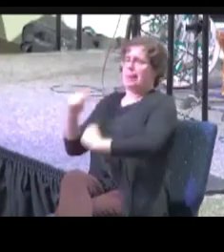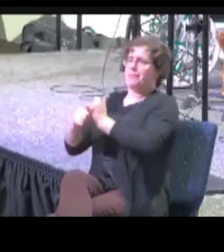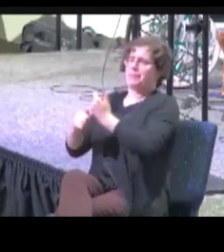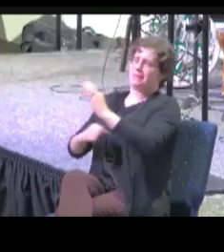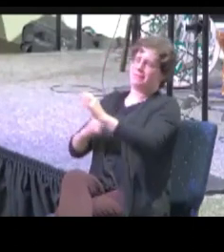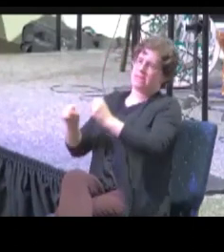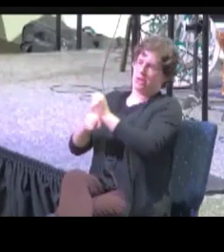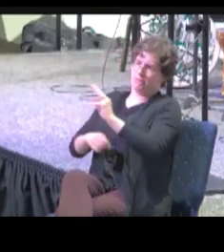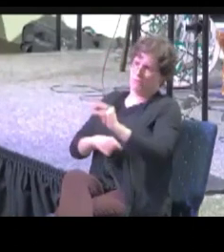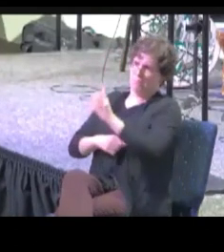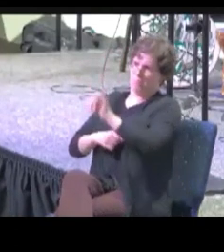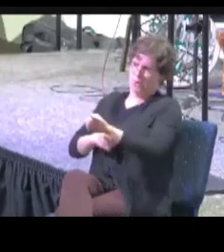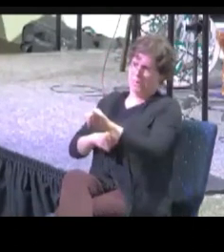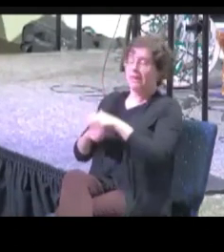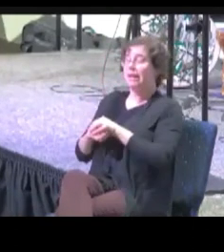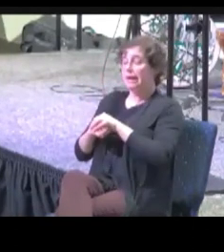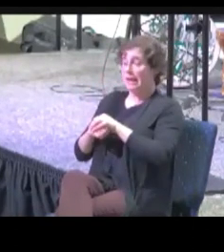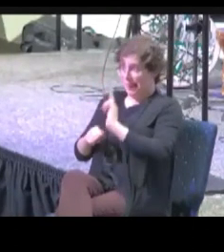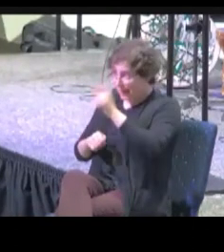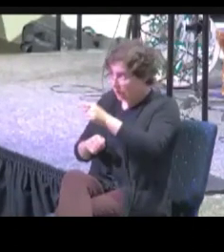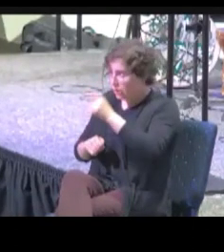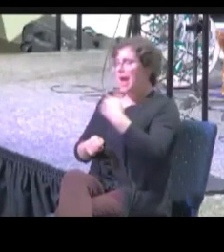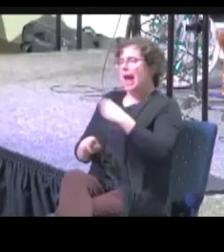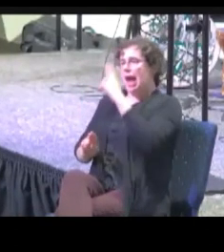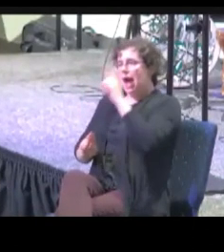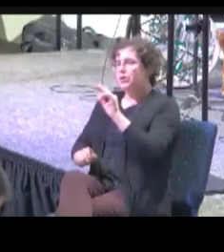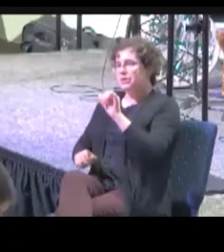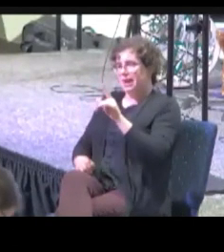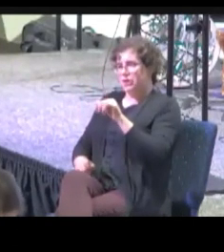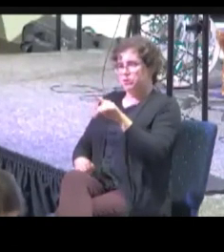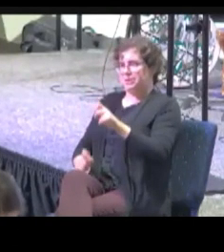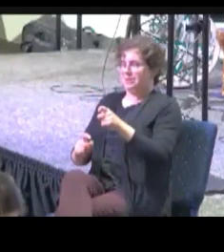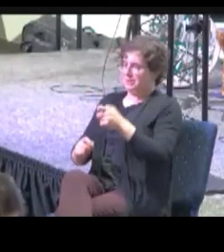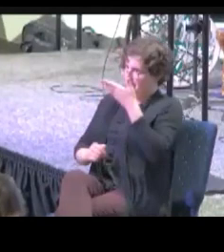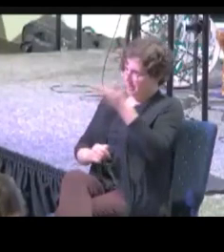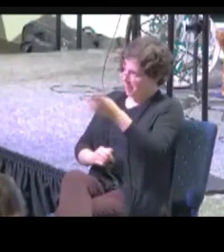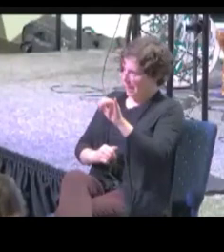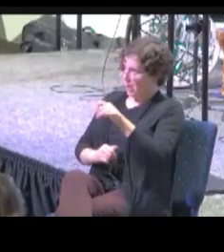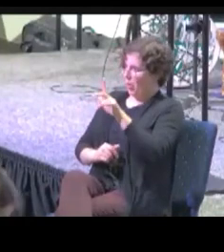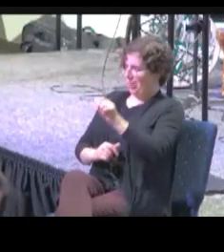and later with an honorary doctorate from Biola.